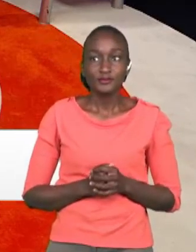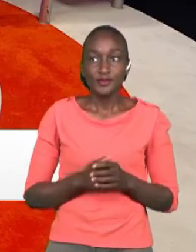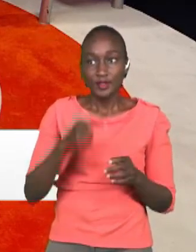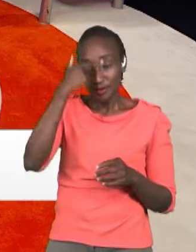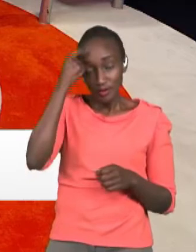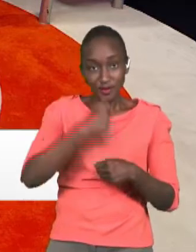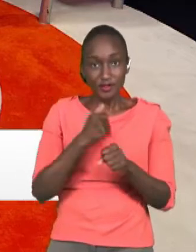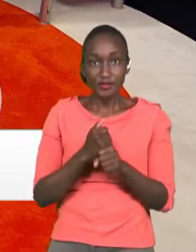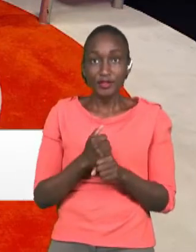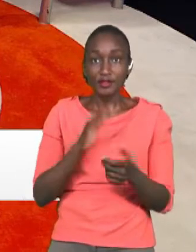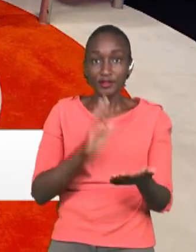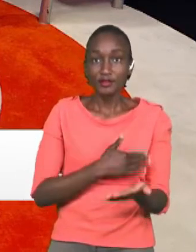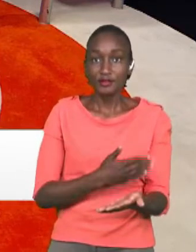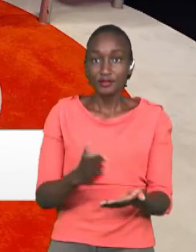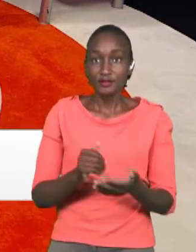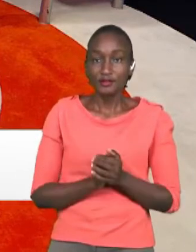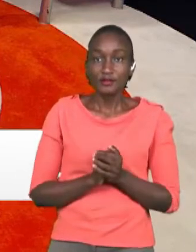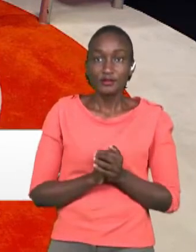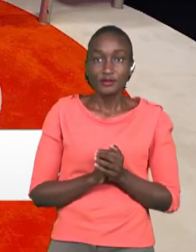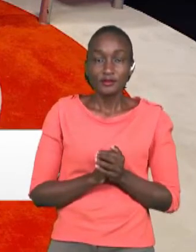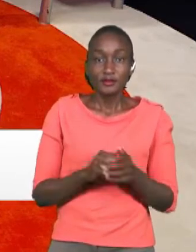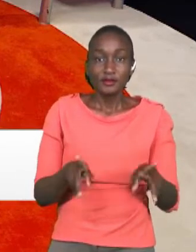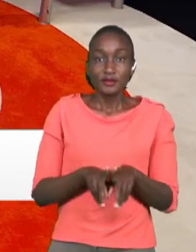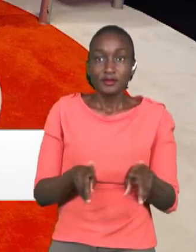making a sound. So yeah. So definitely it's a sound. And also,